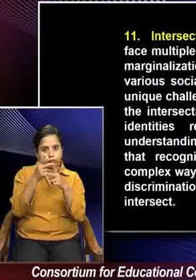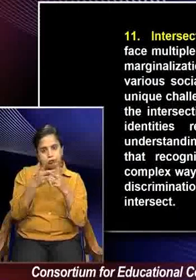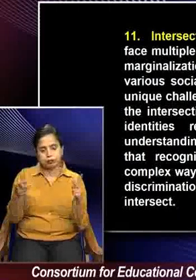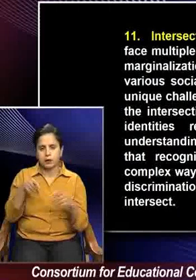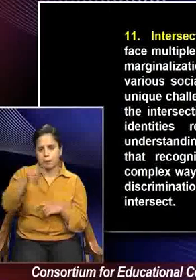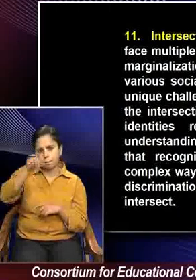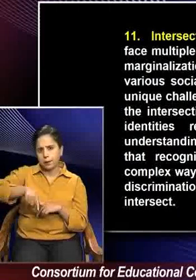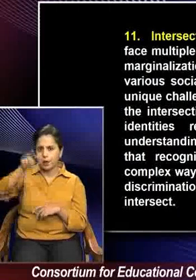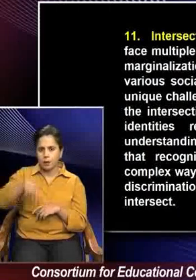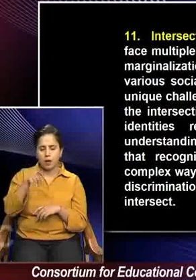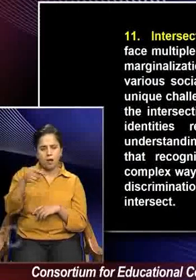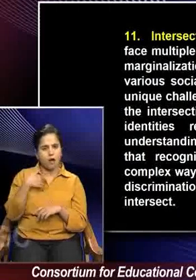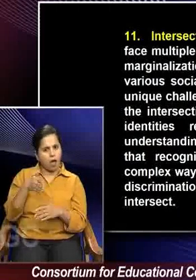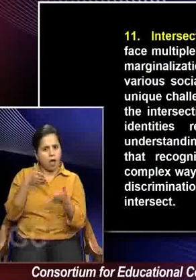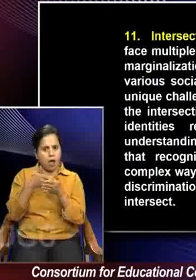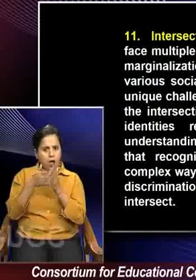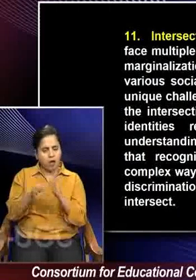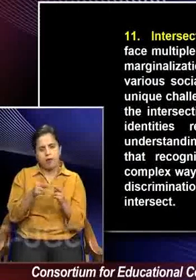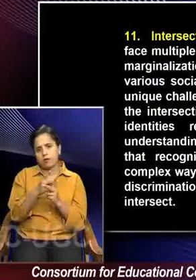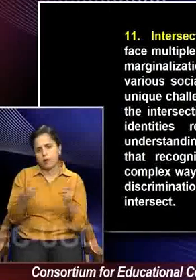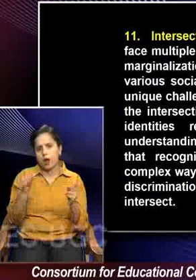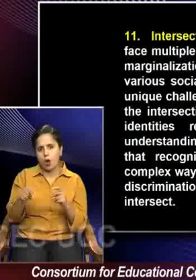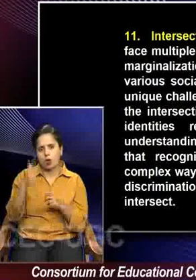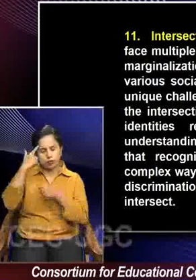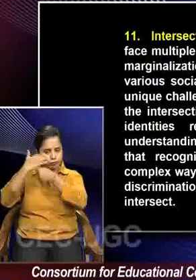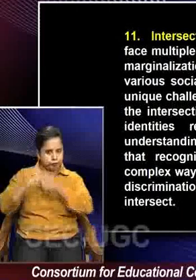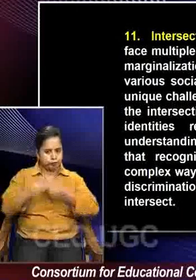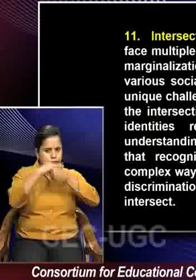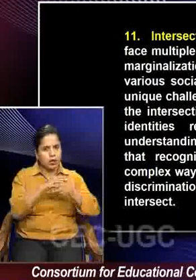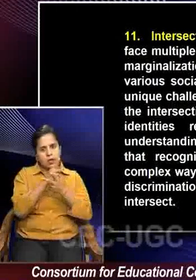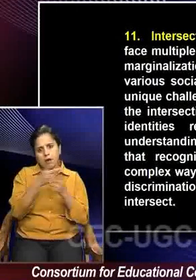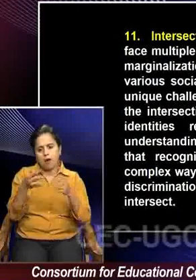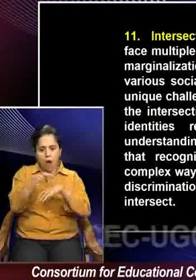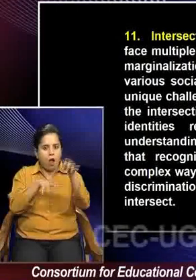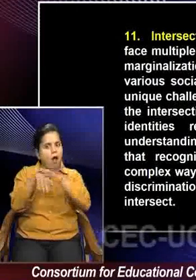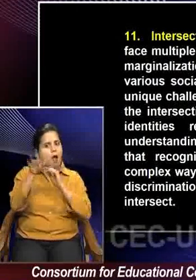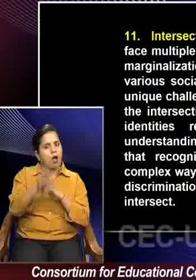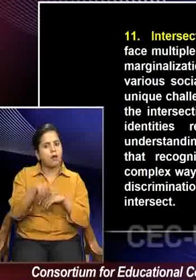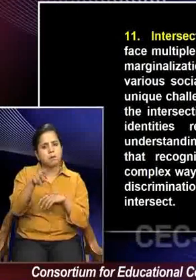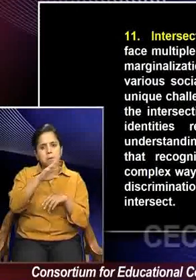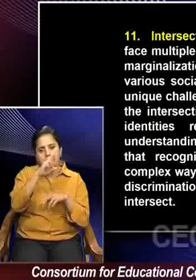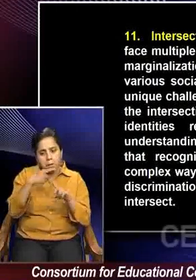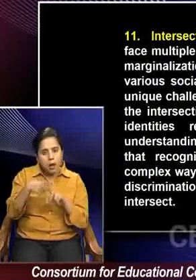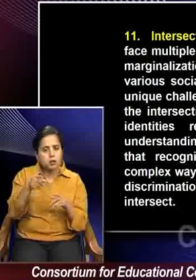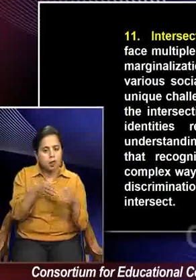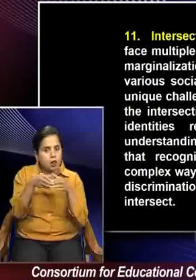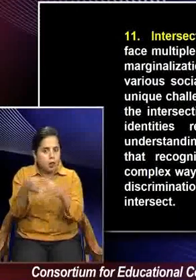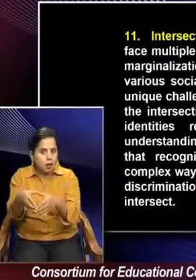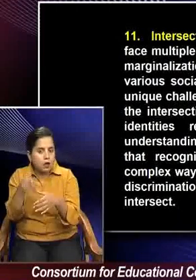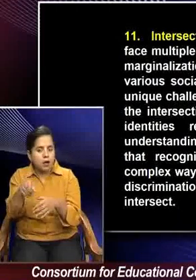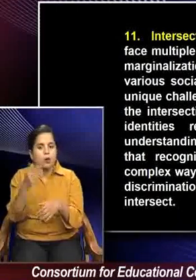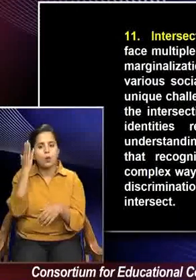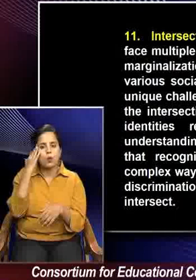Individuals often face multiple forms of discrimination and marginalization due to intersection